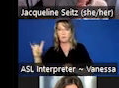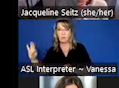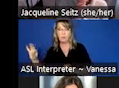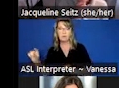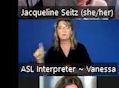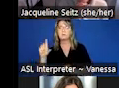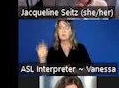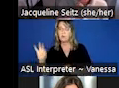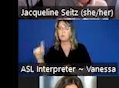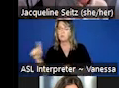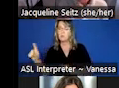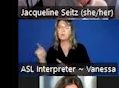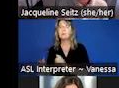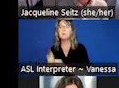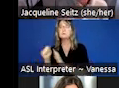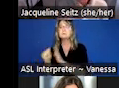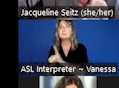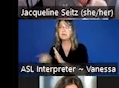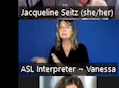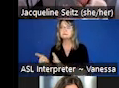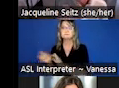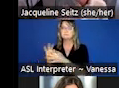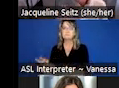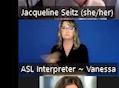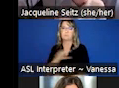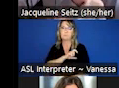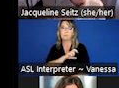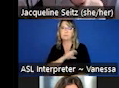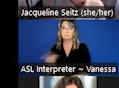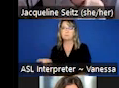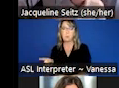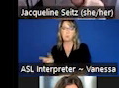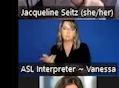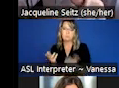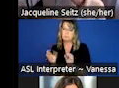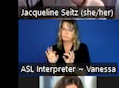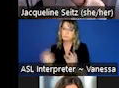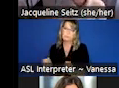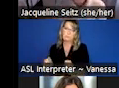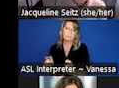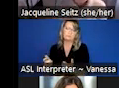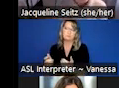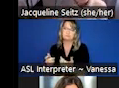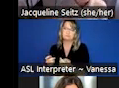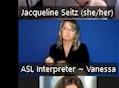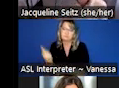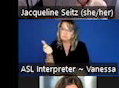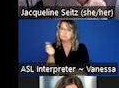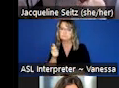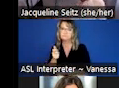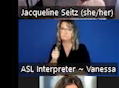is conduit to the police. So you would say almost no privacy protections vis-a-vis the police with